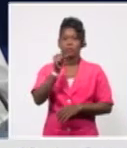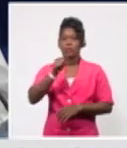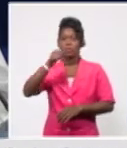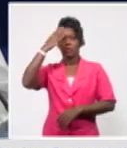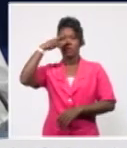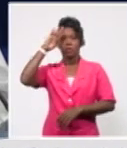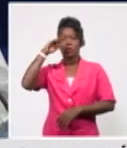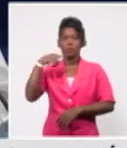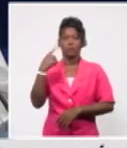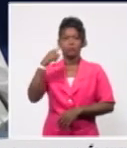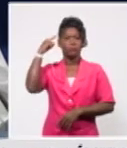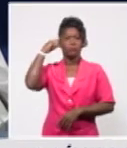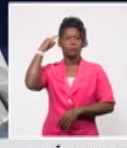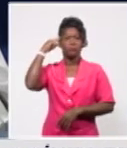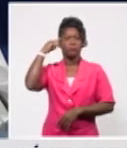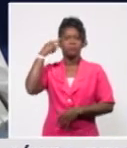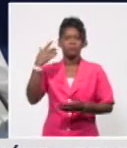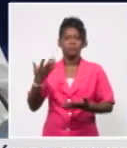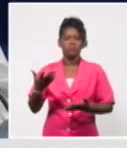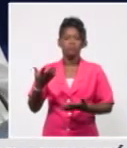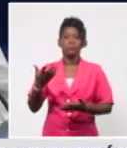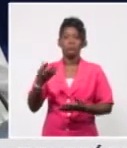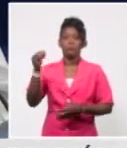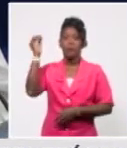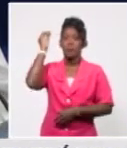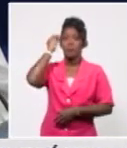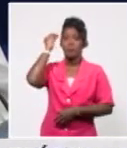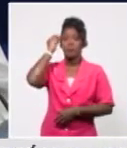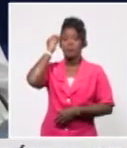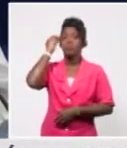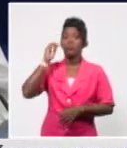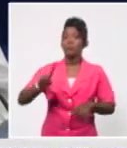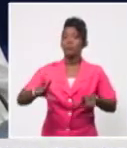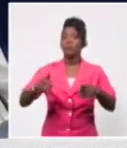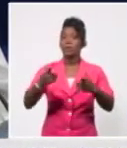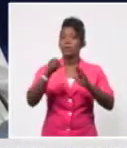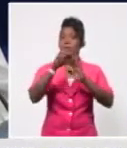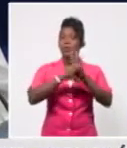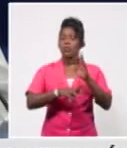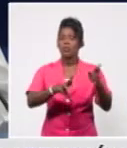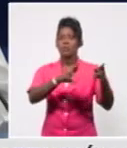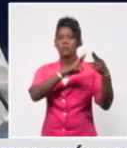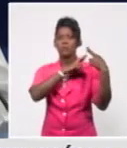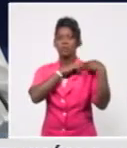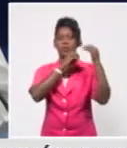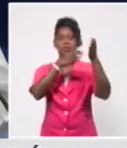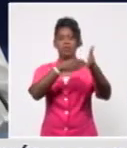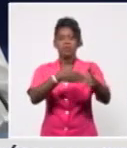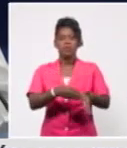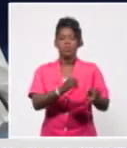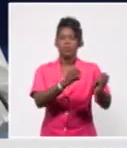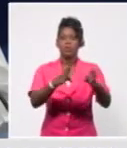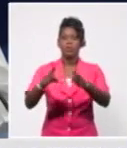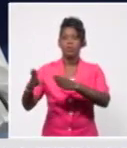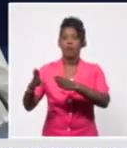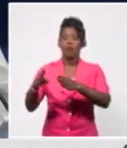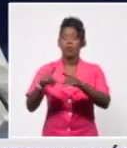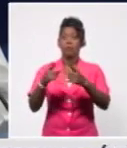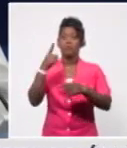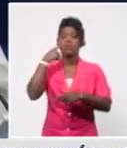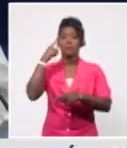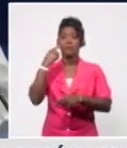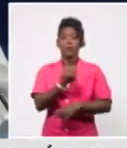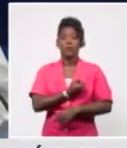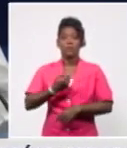medical institutions around the country, 9 in Havana and 3 in Camagüey's military hospital.